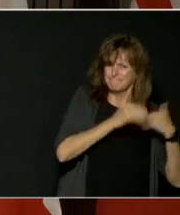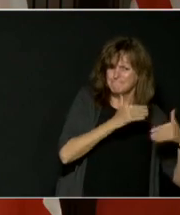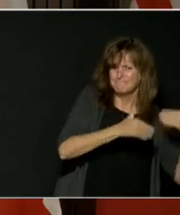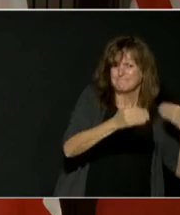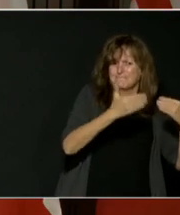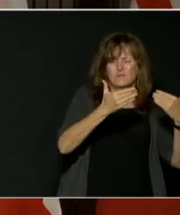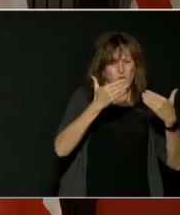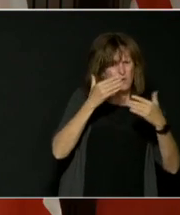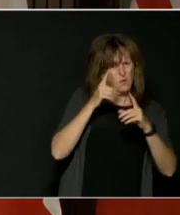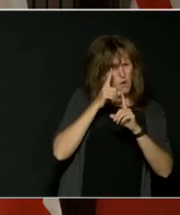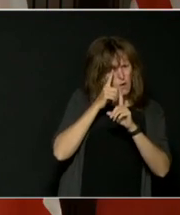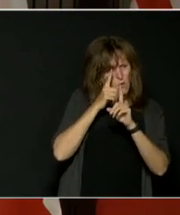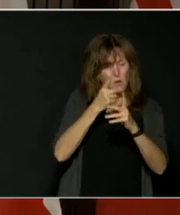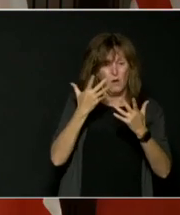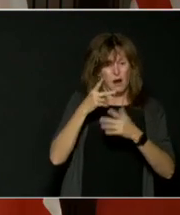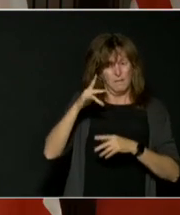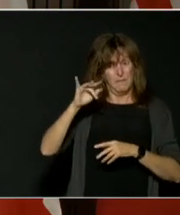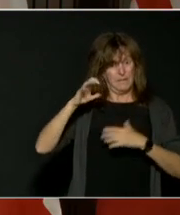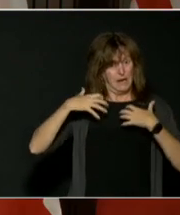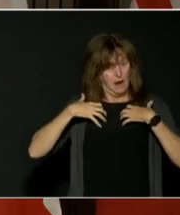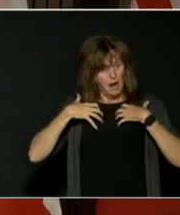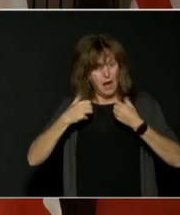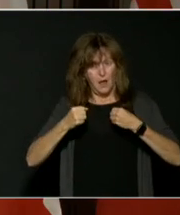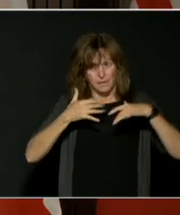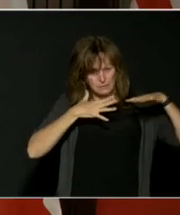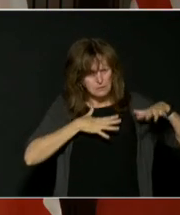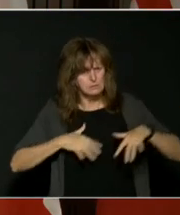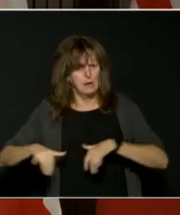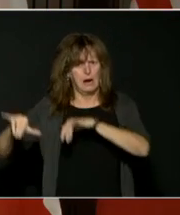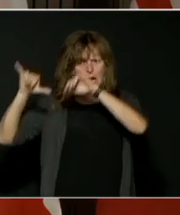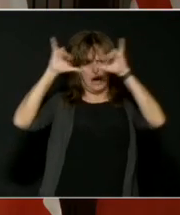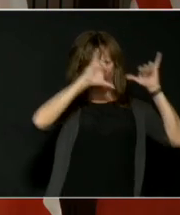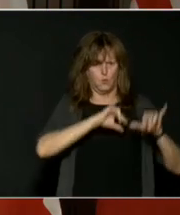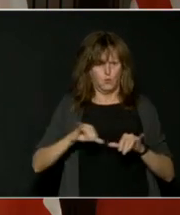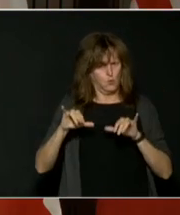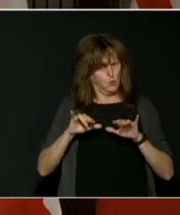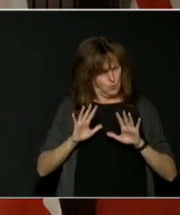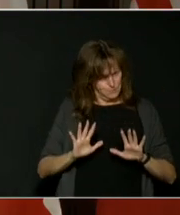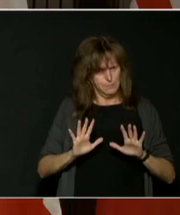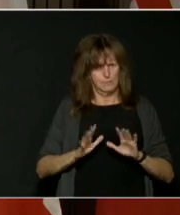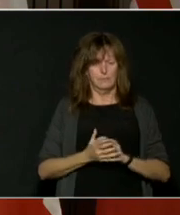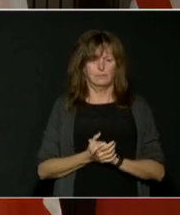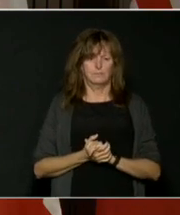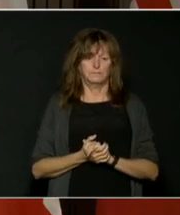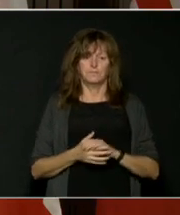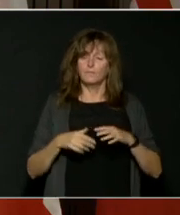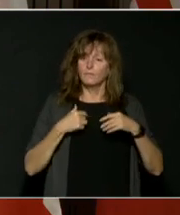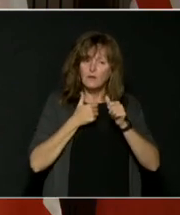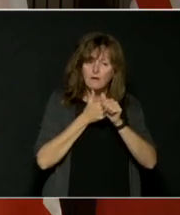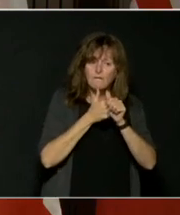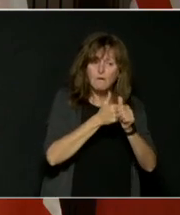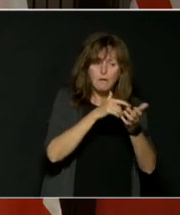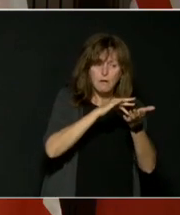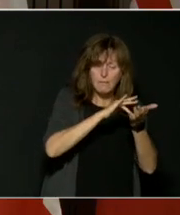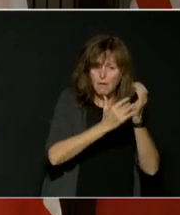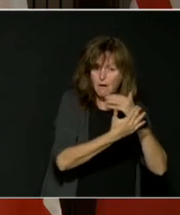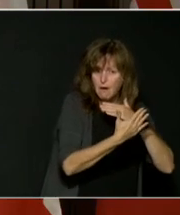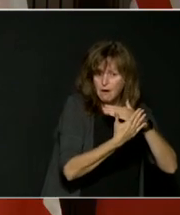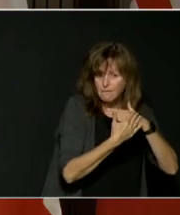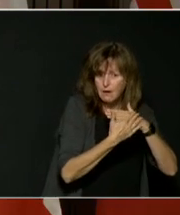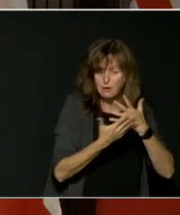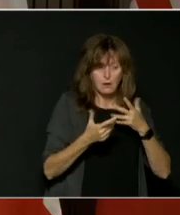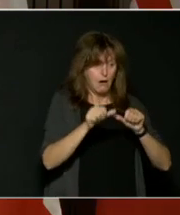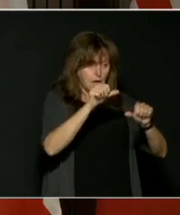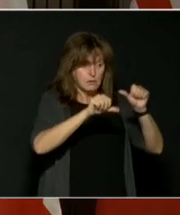objectives. We're listening to the advice from our medical community, our science table, and the testing